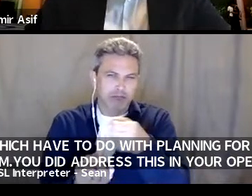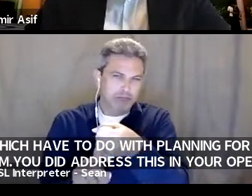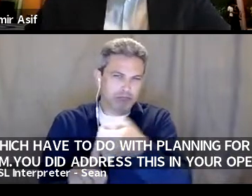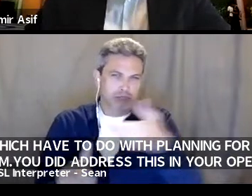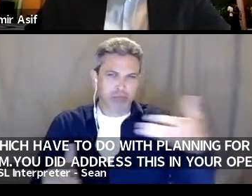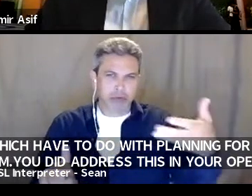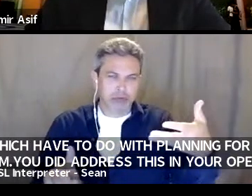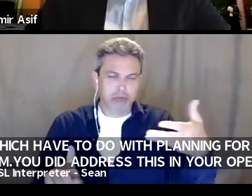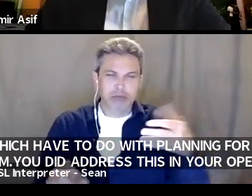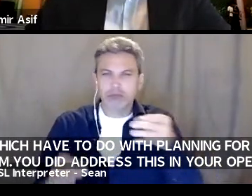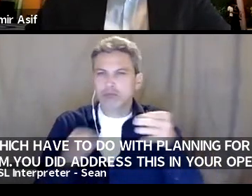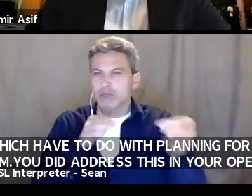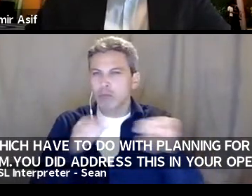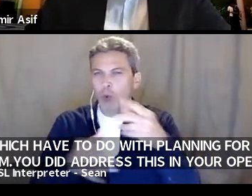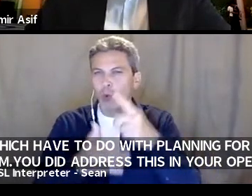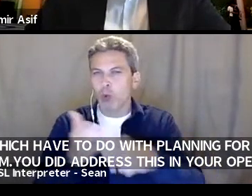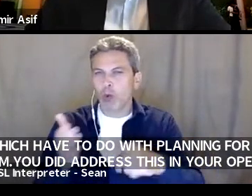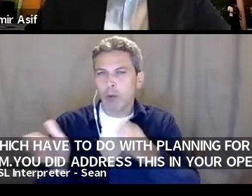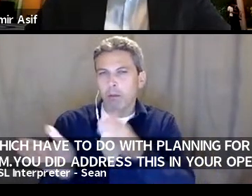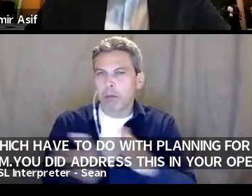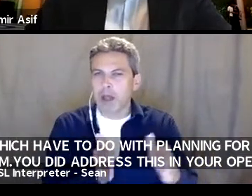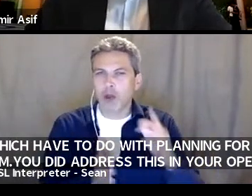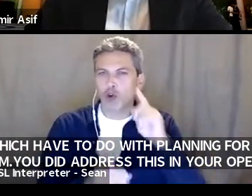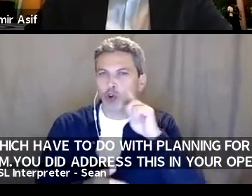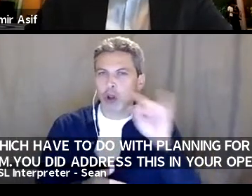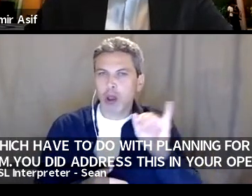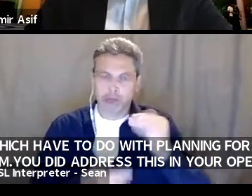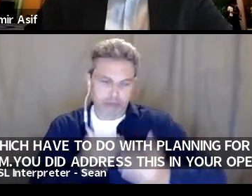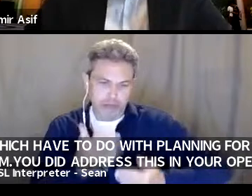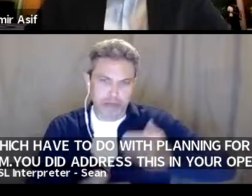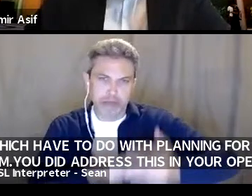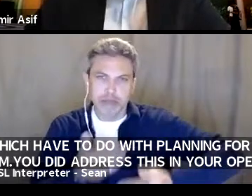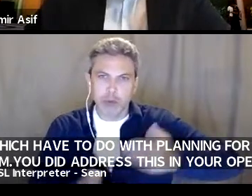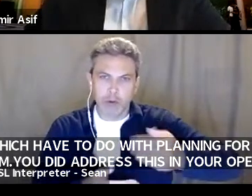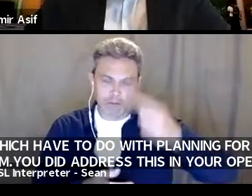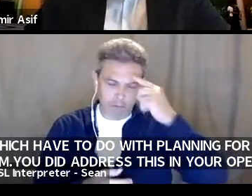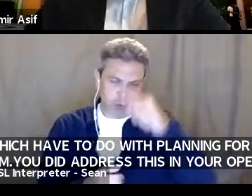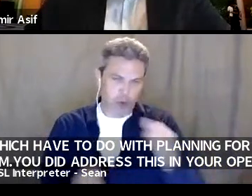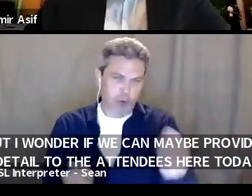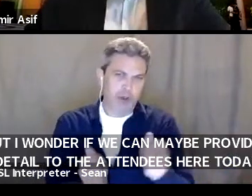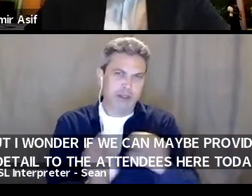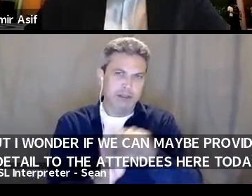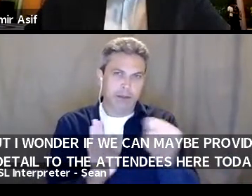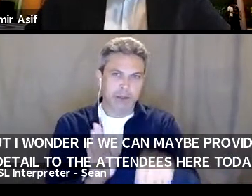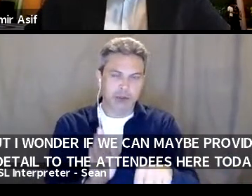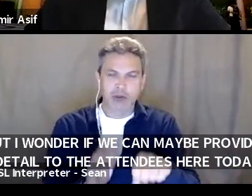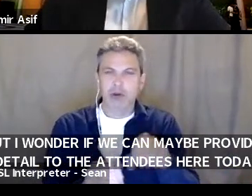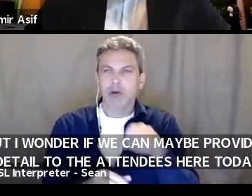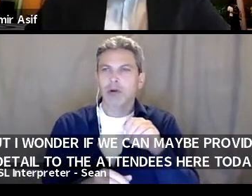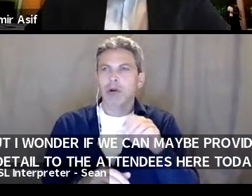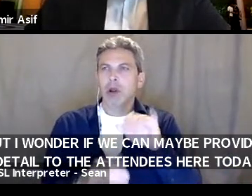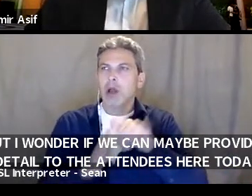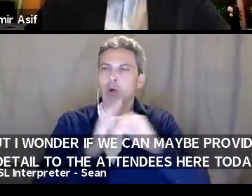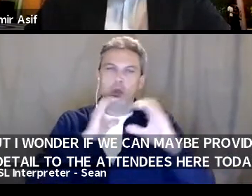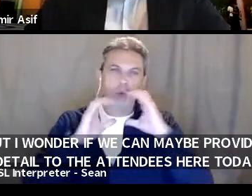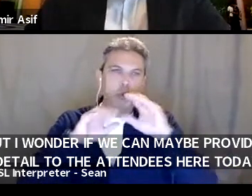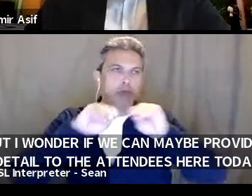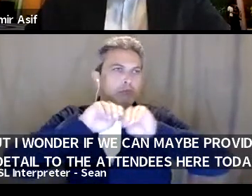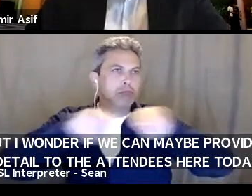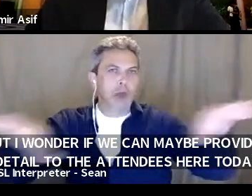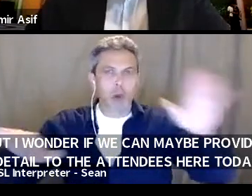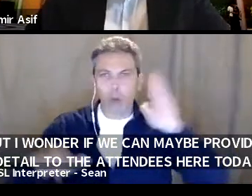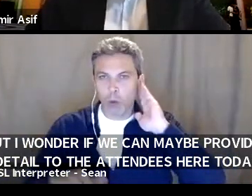here today about sort of what the planning process and how we'll be sort of notifying the community about decisions as we go along.